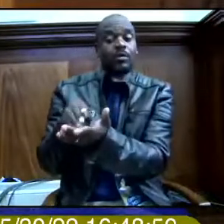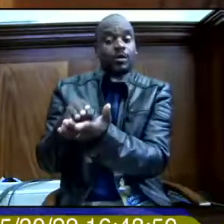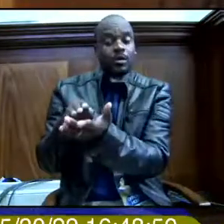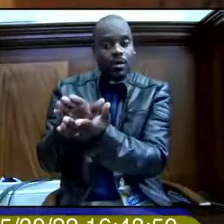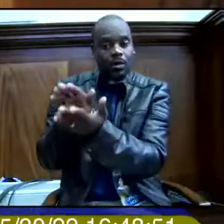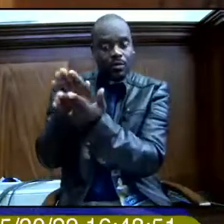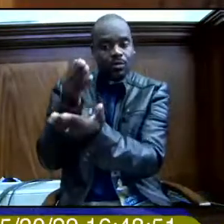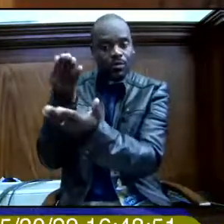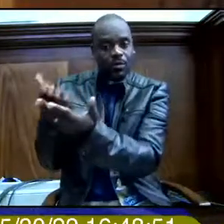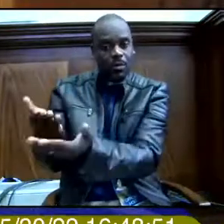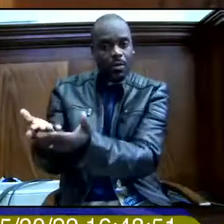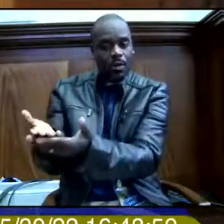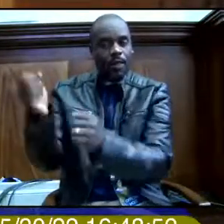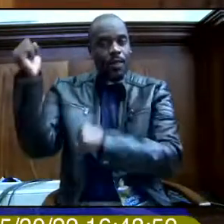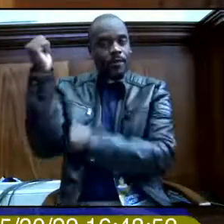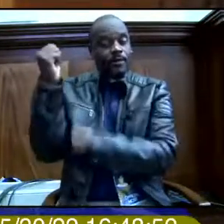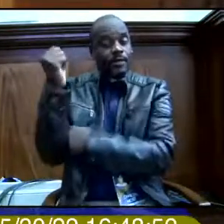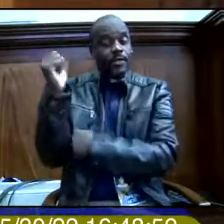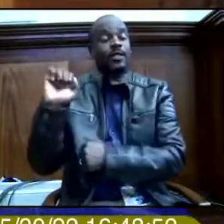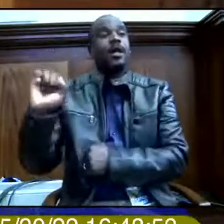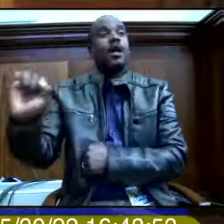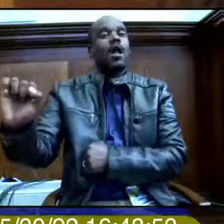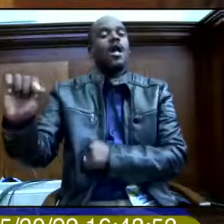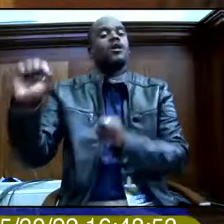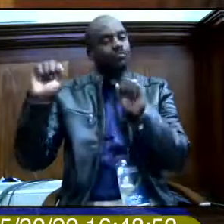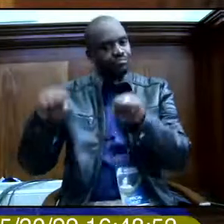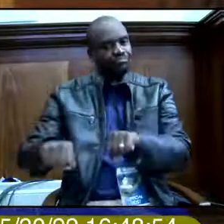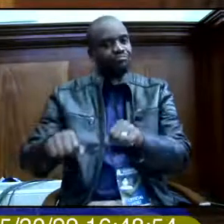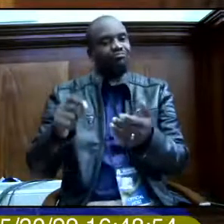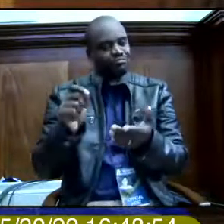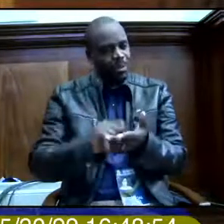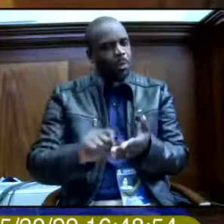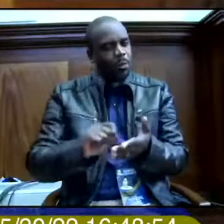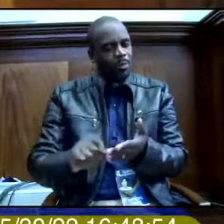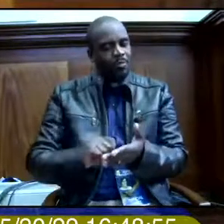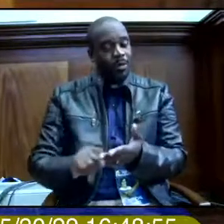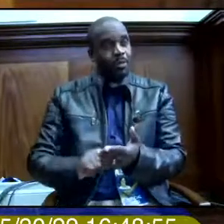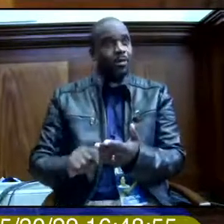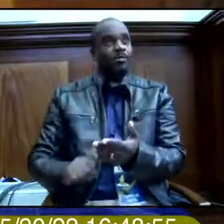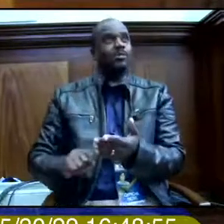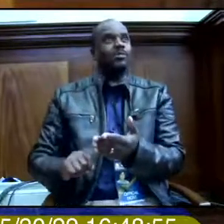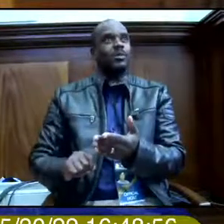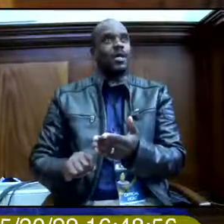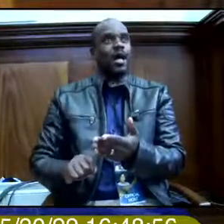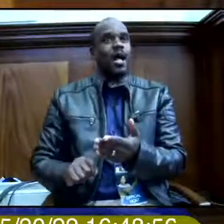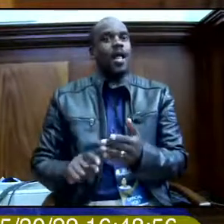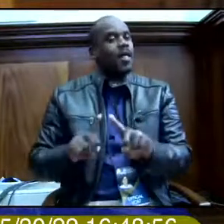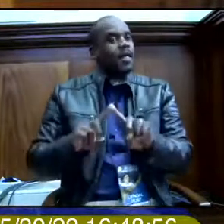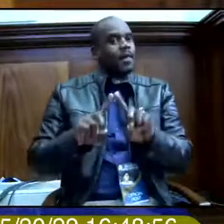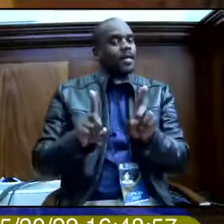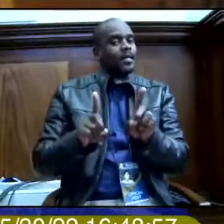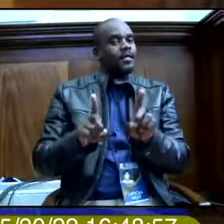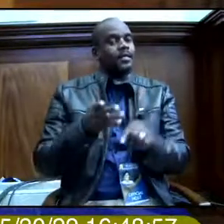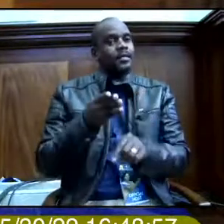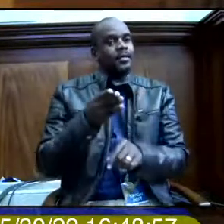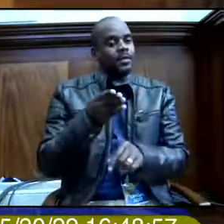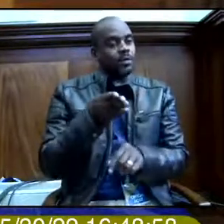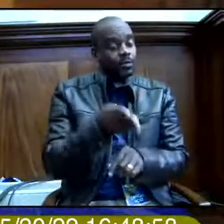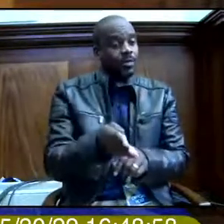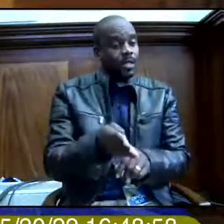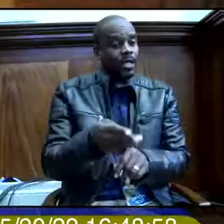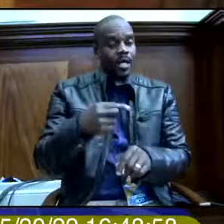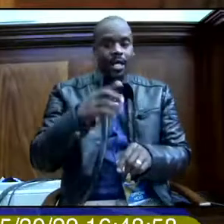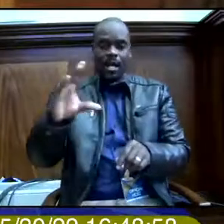the offices of the of the of the federations but that is not the response as yet that we